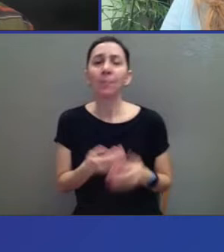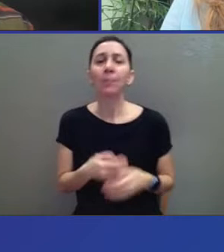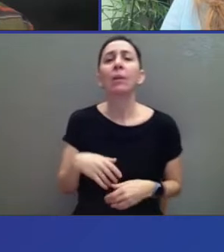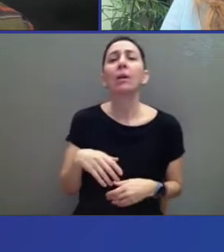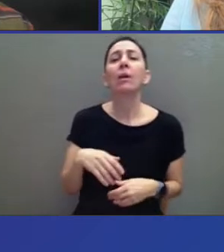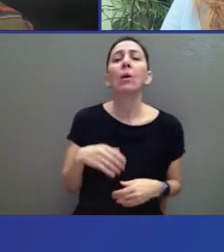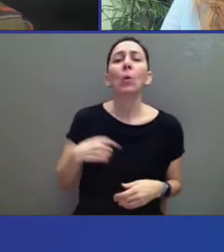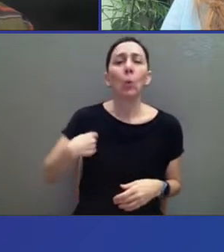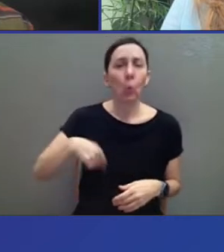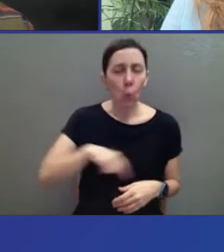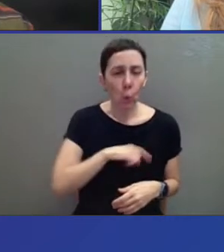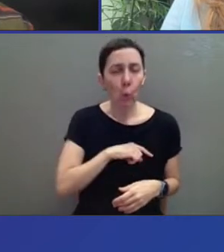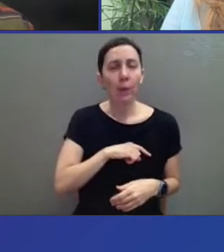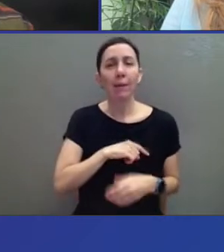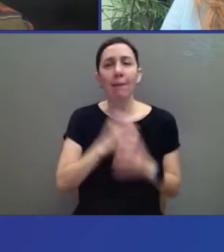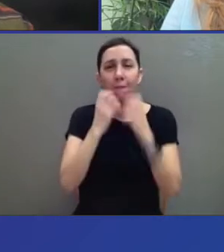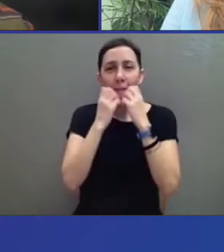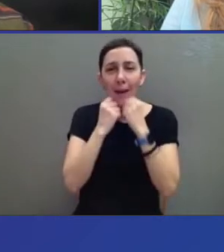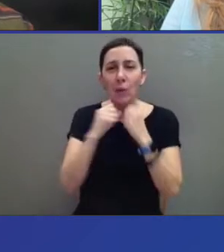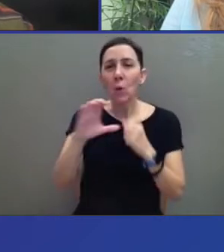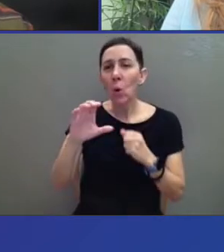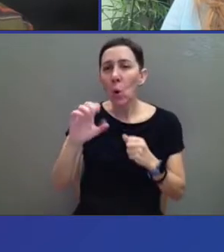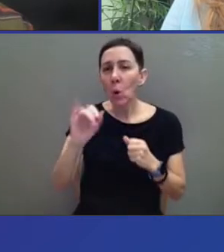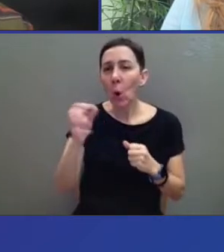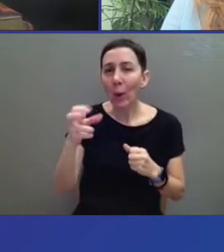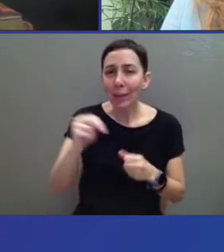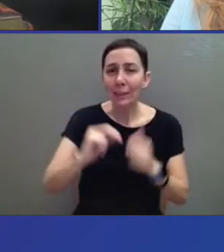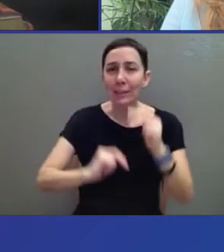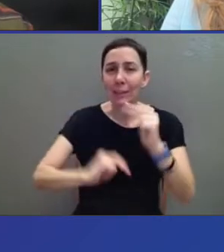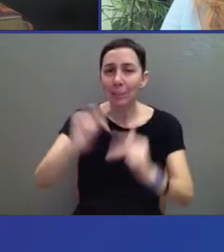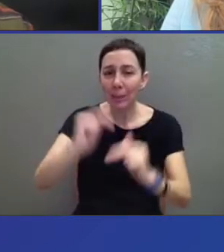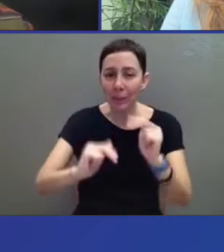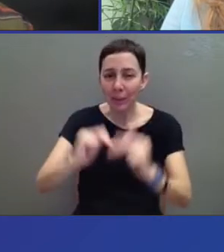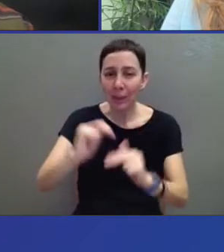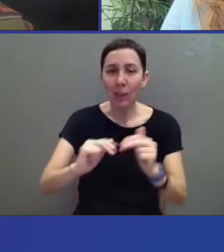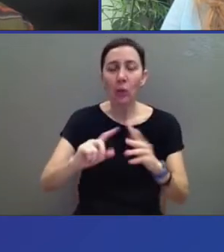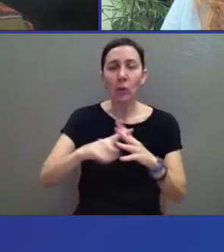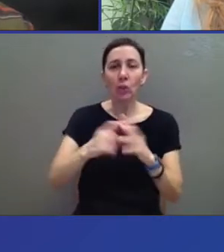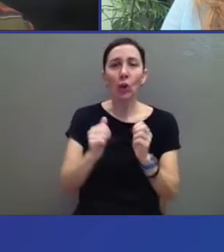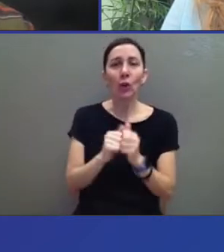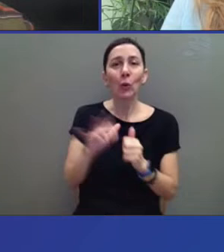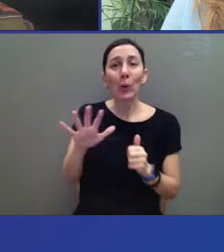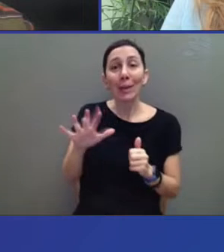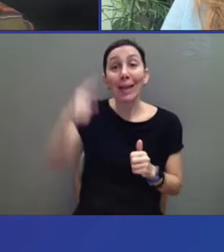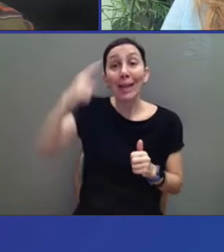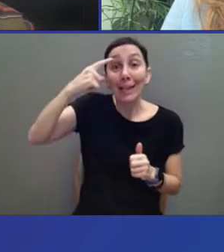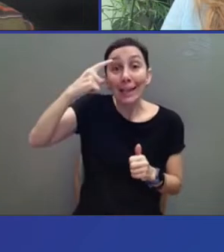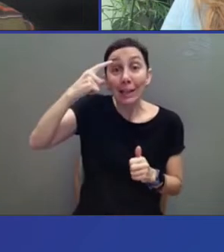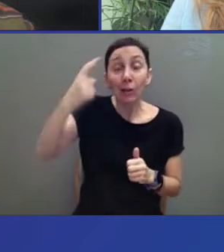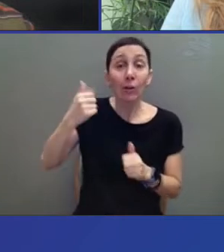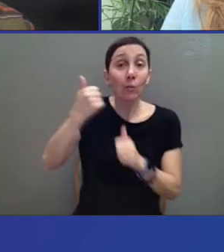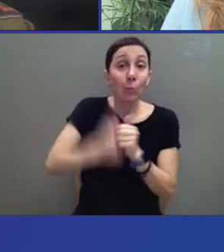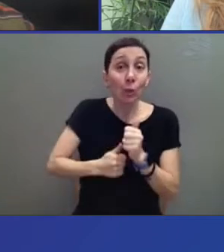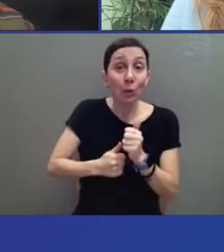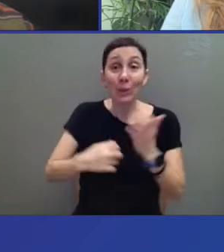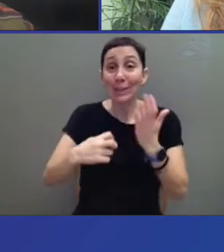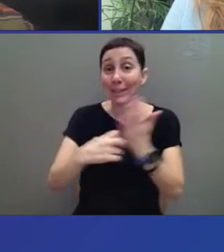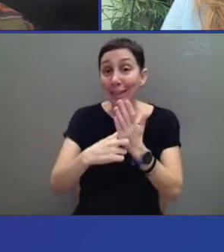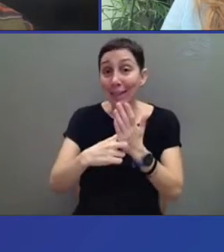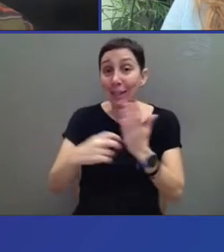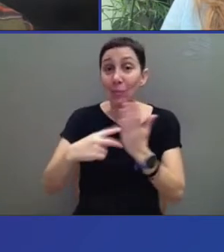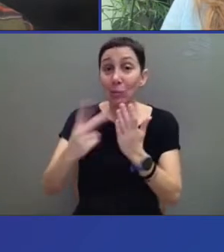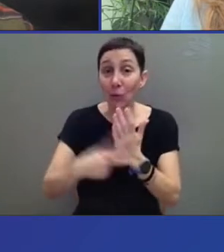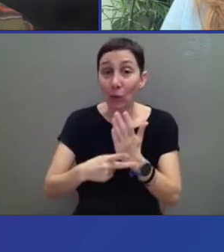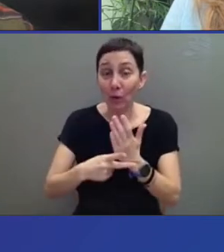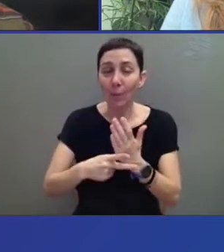our organization. We started at the very beginning with a nickel per ticket program. So all of the theater companies